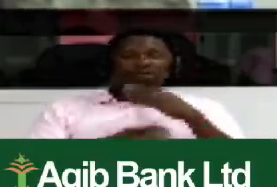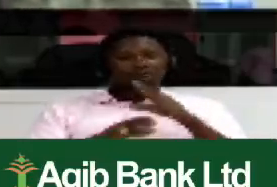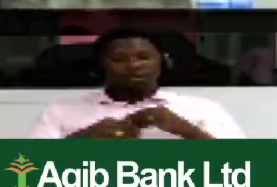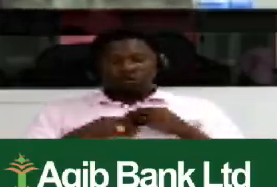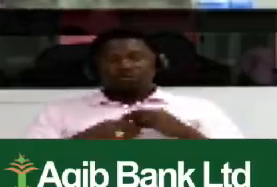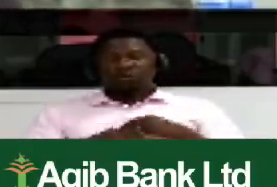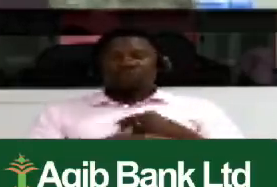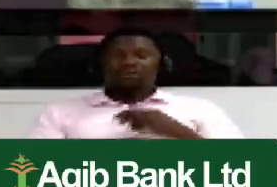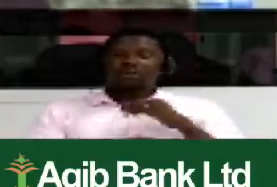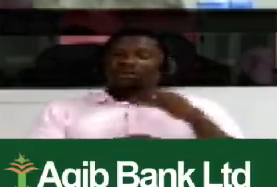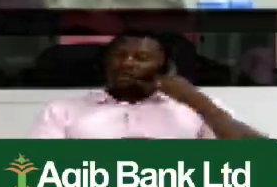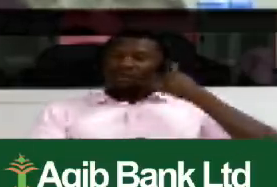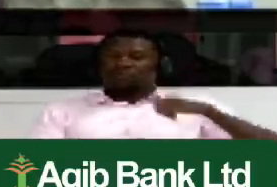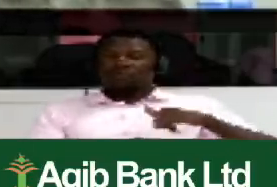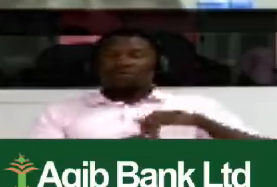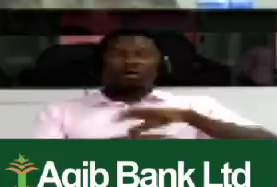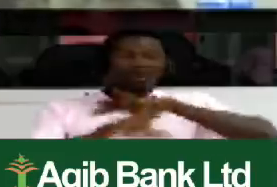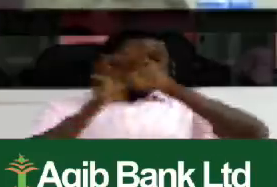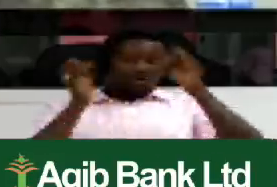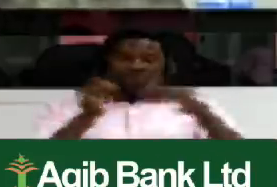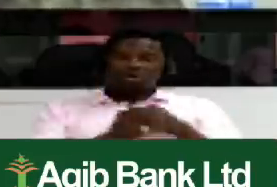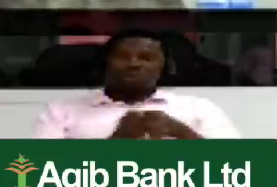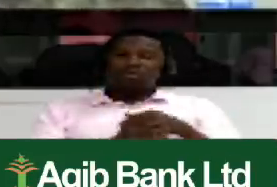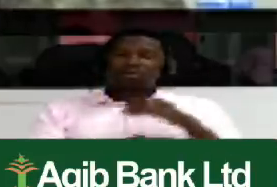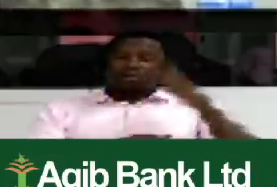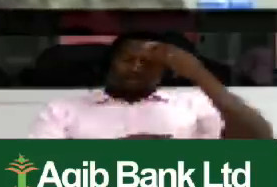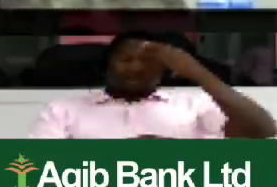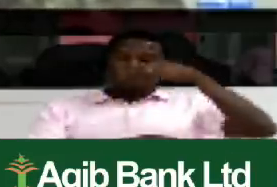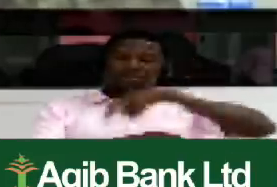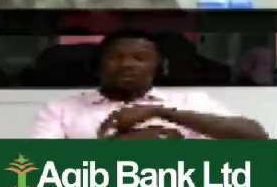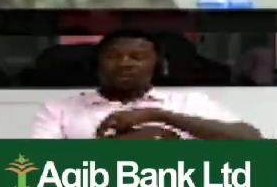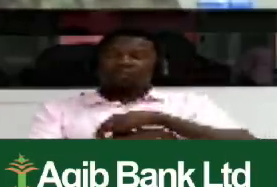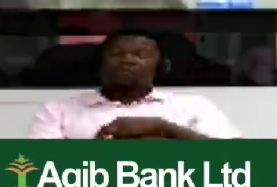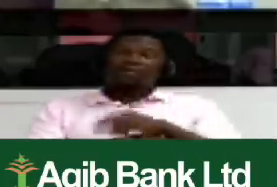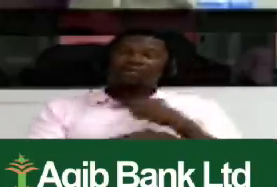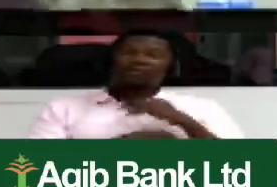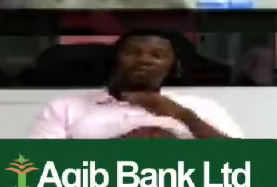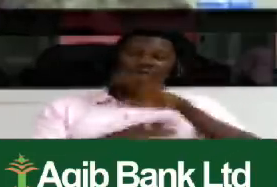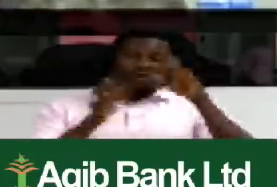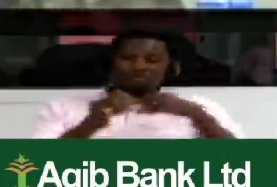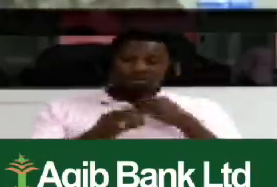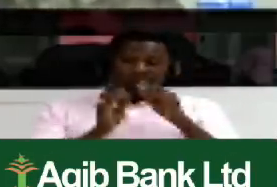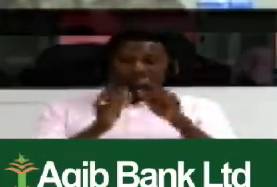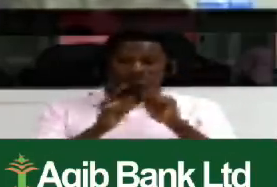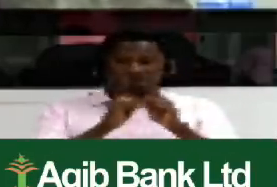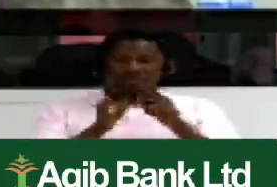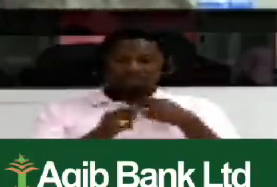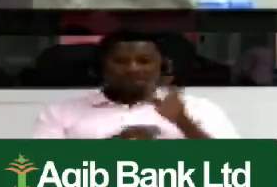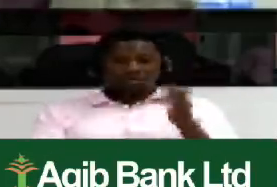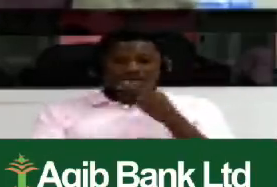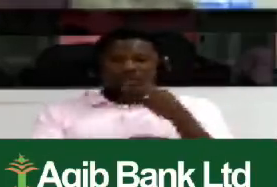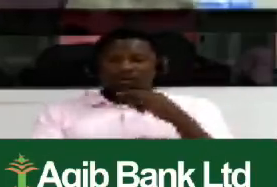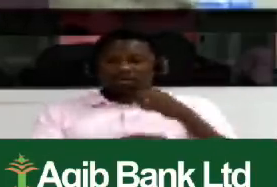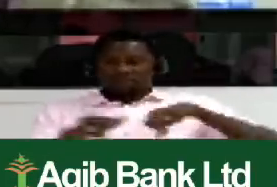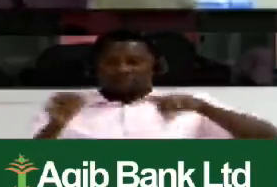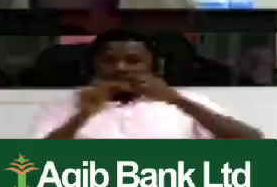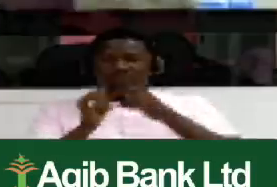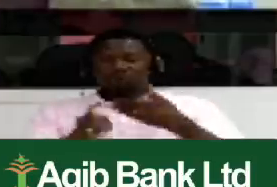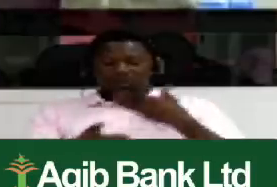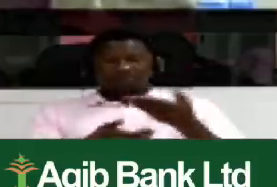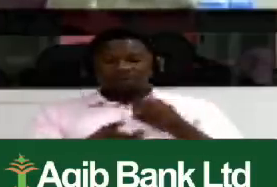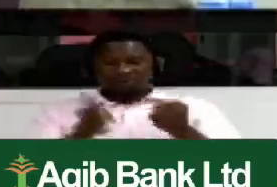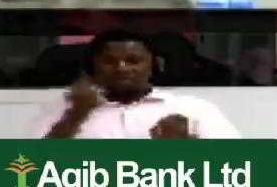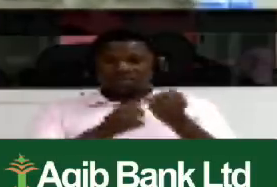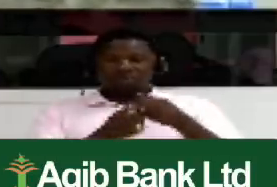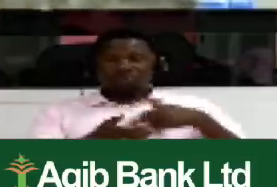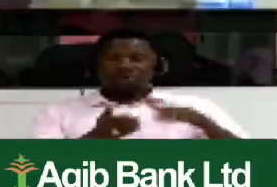to all principals who invited all head boys and head girls. I had dialogue and said I was coming around. And I was given a vehicle, and I went